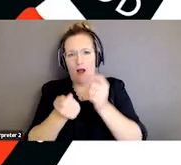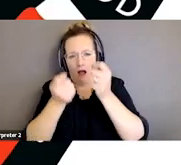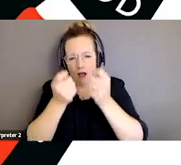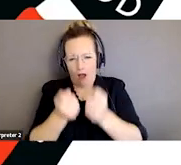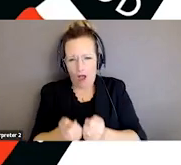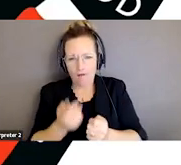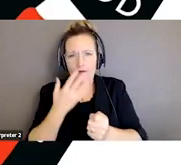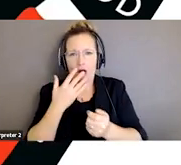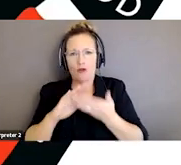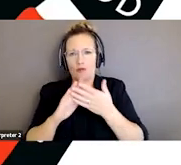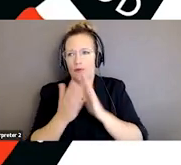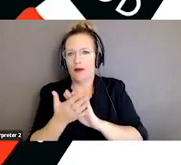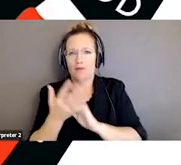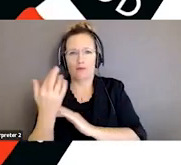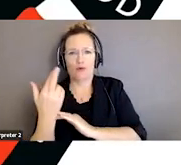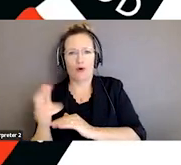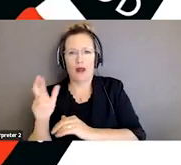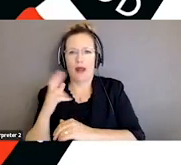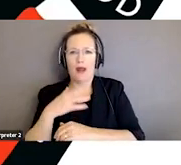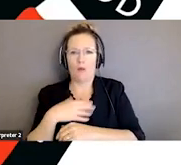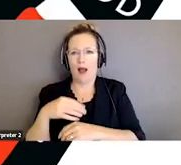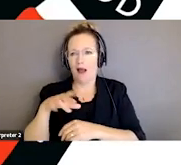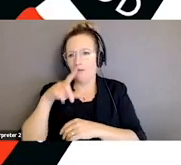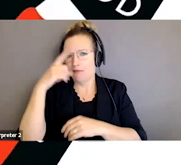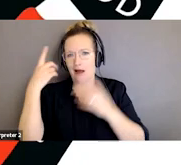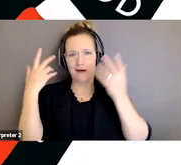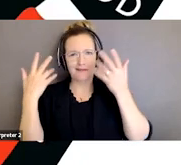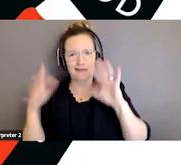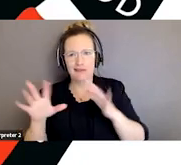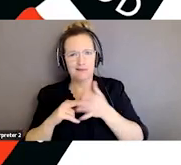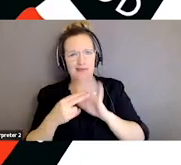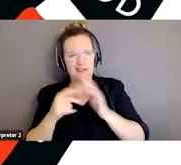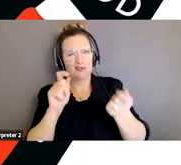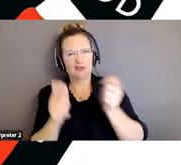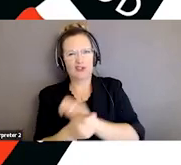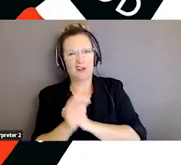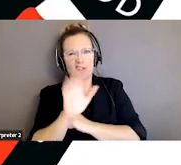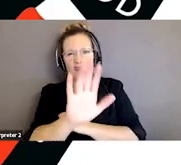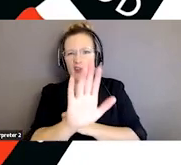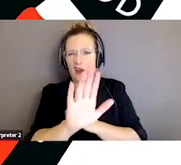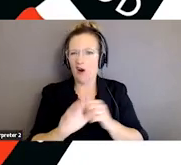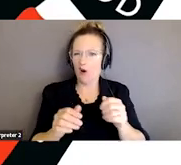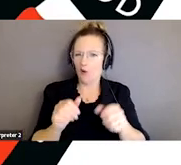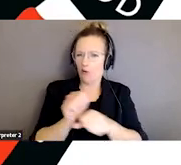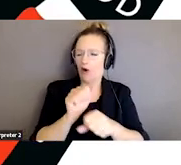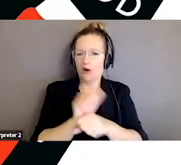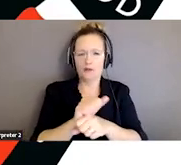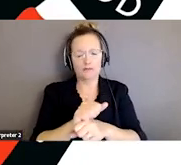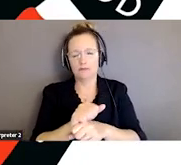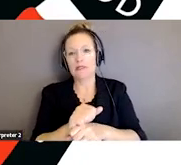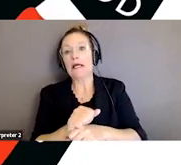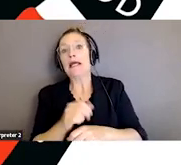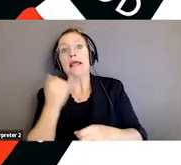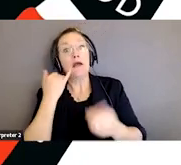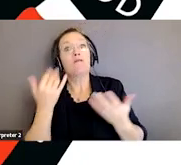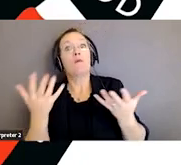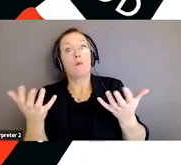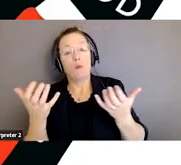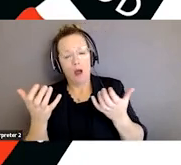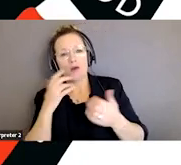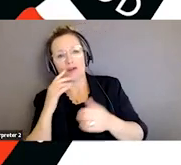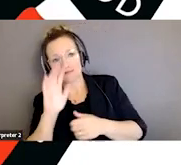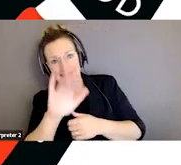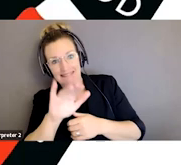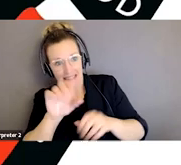big change to the author's work. And so you would need permission from the author to do that. And that is called a waiver